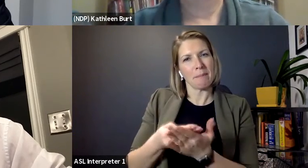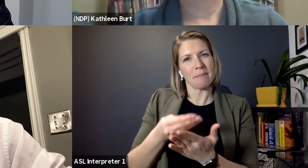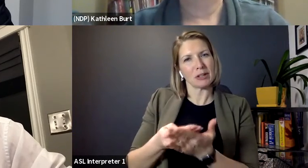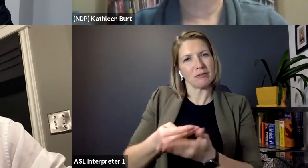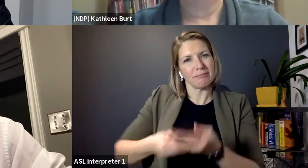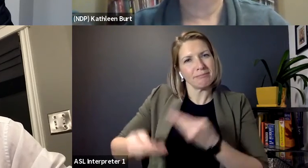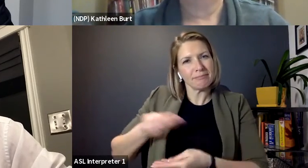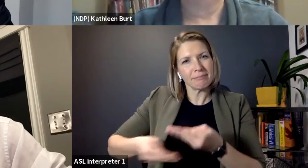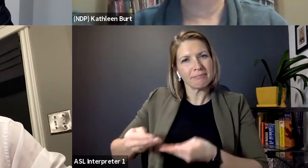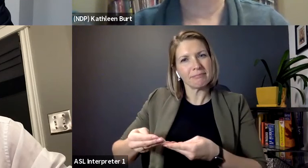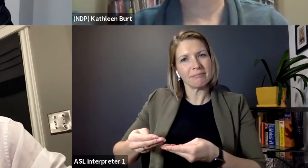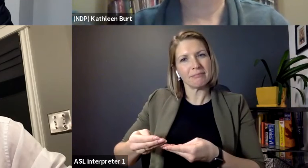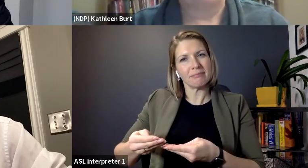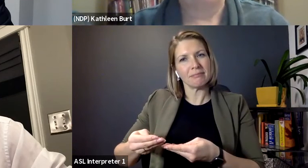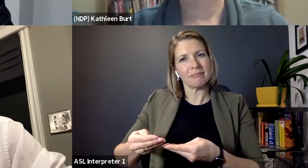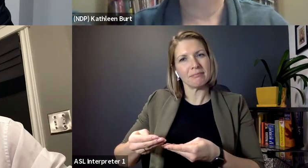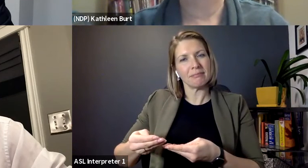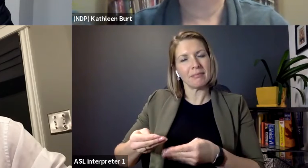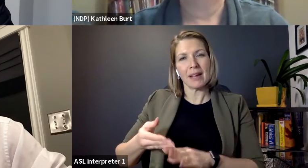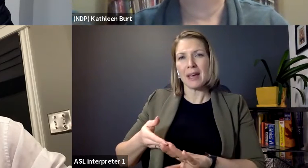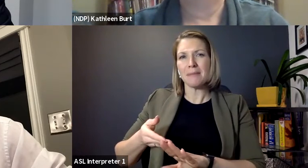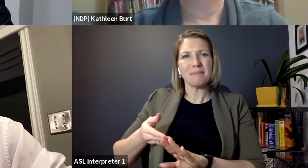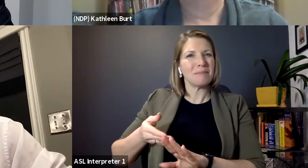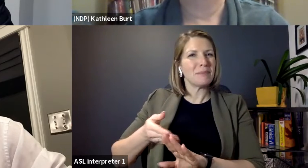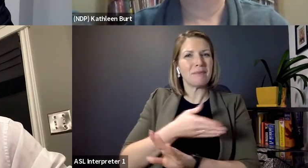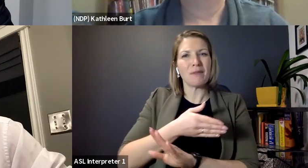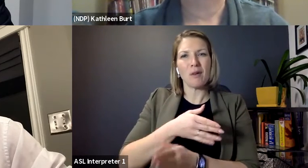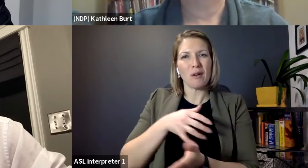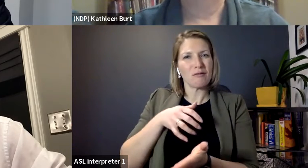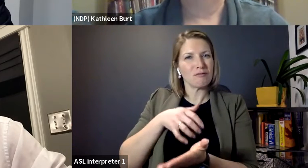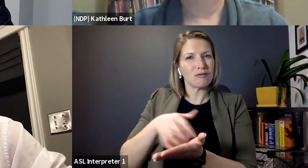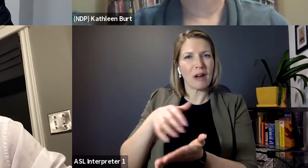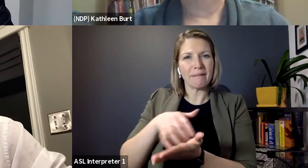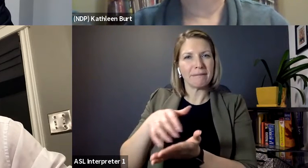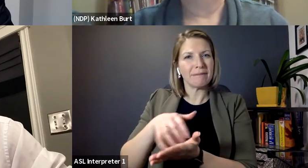we have even the first draft of Dame Moya Green's